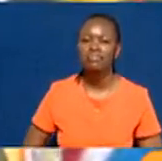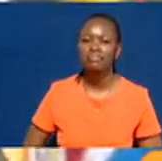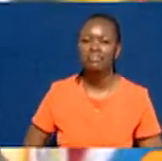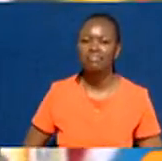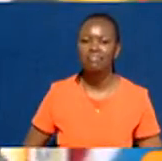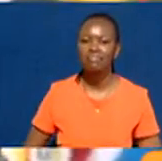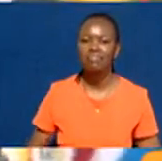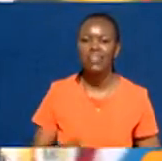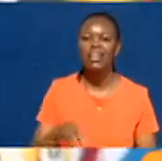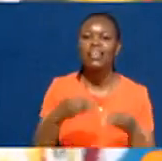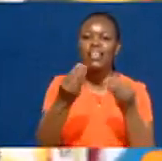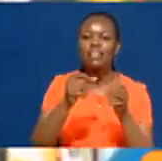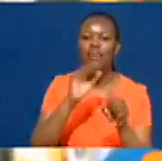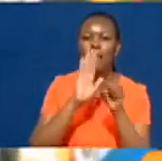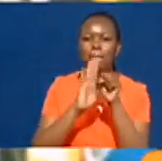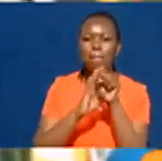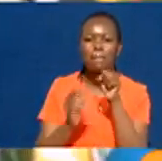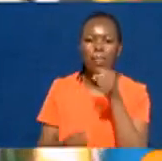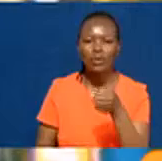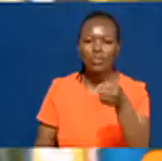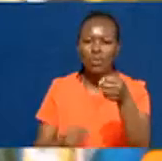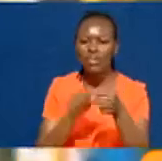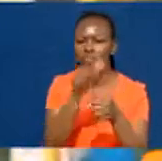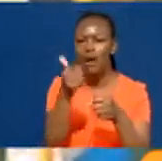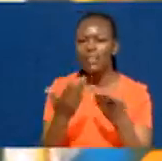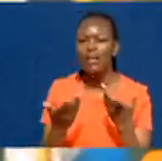Mpatie ule microphone.